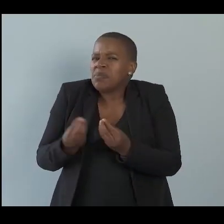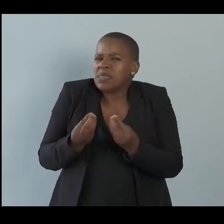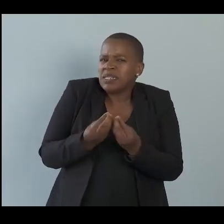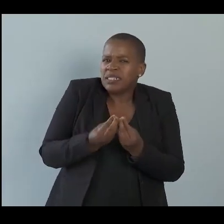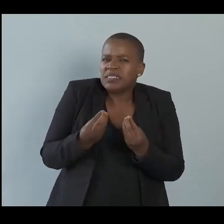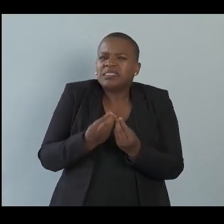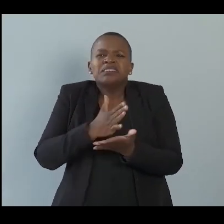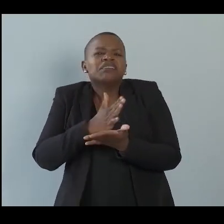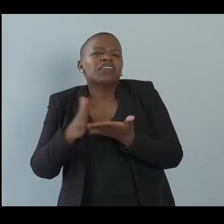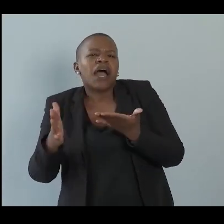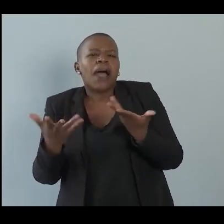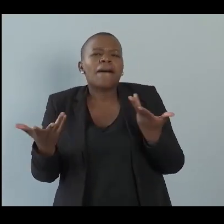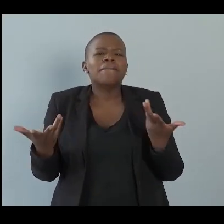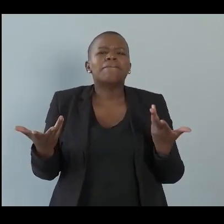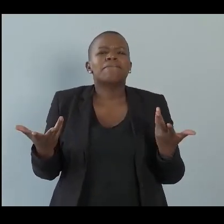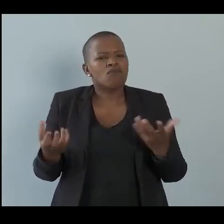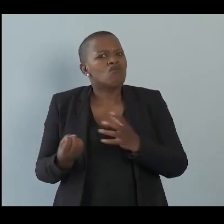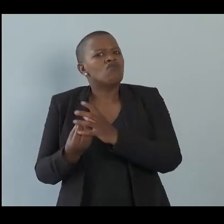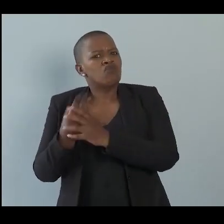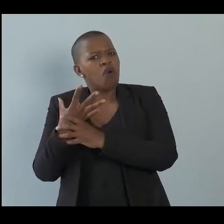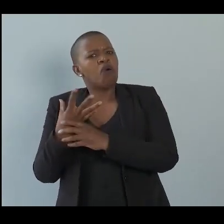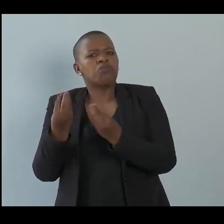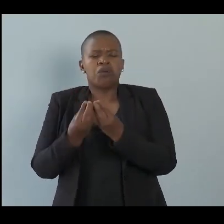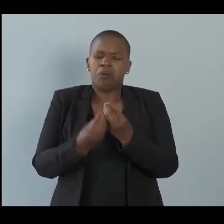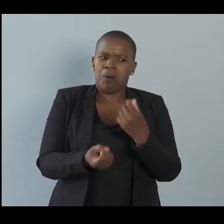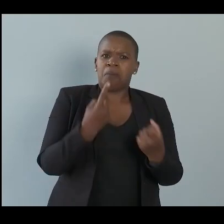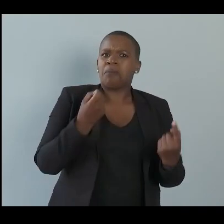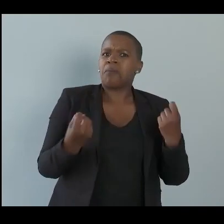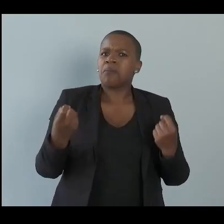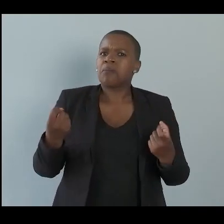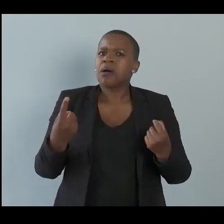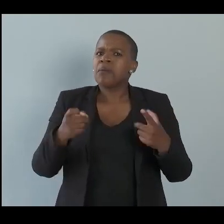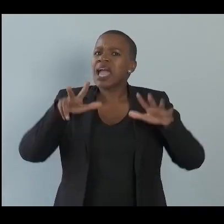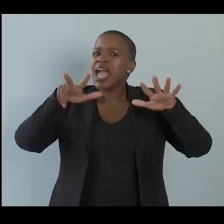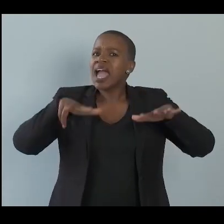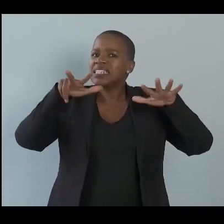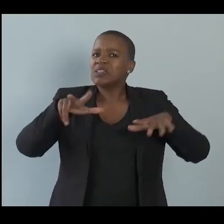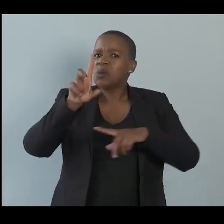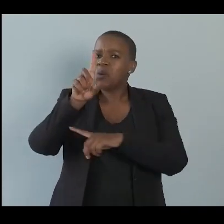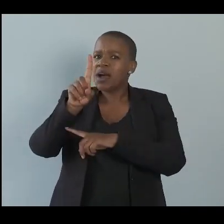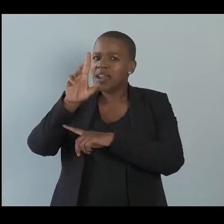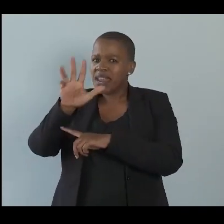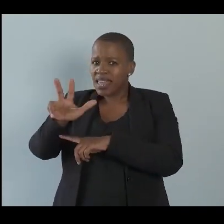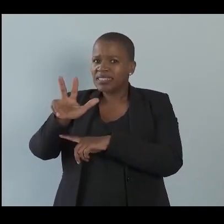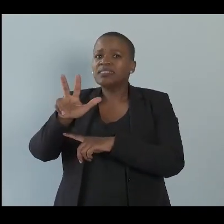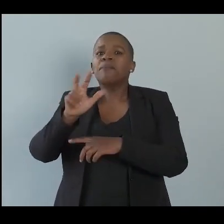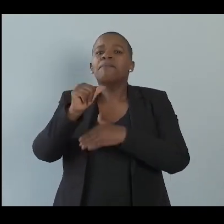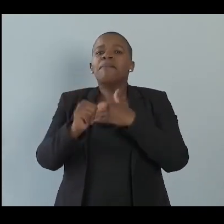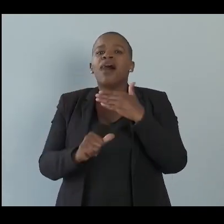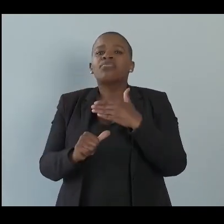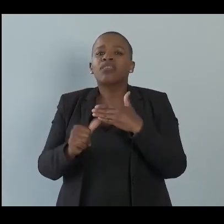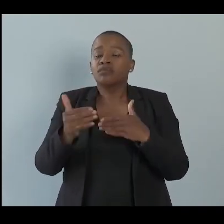properties go as those leases come up. And I think over the next 18 months, as some of that flows through into the business, we'll be occupying